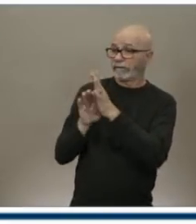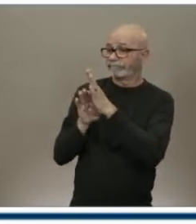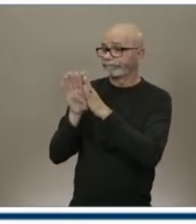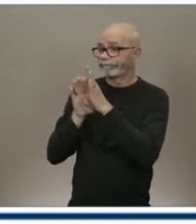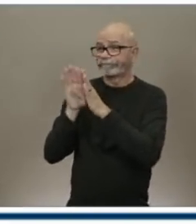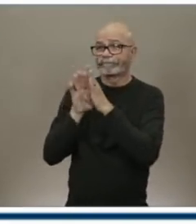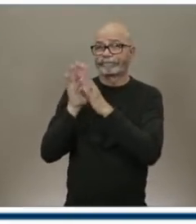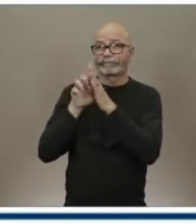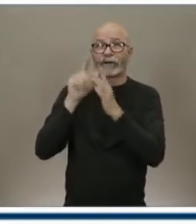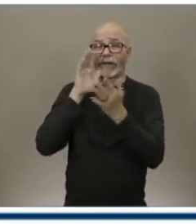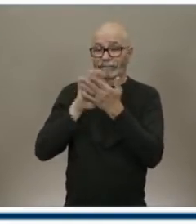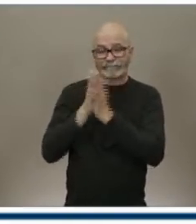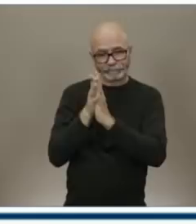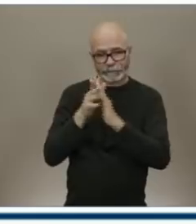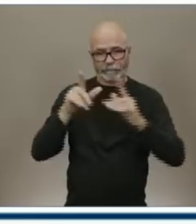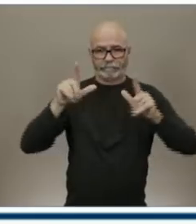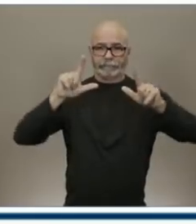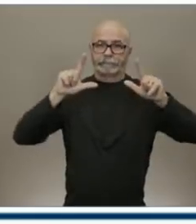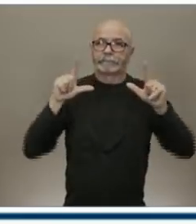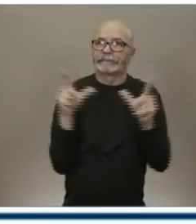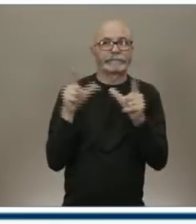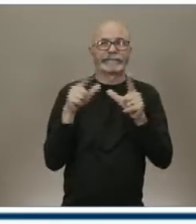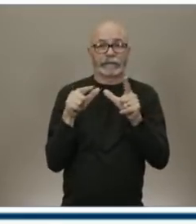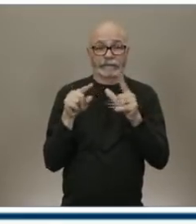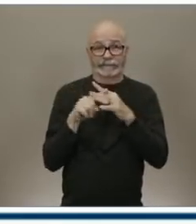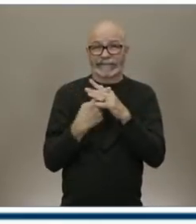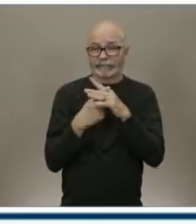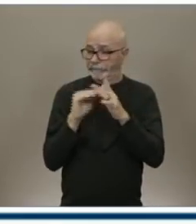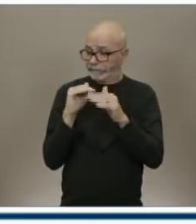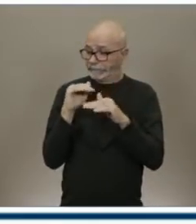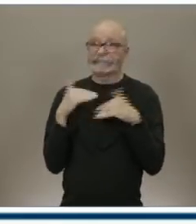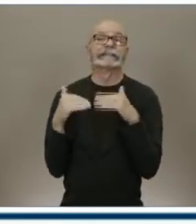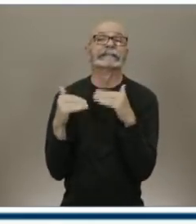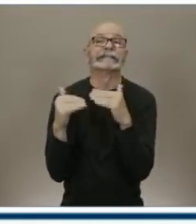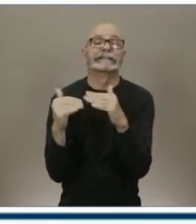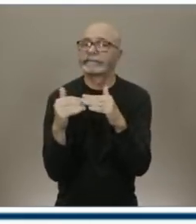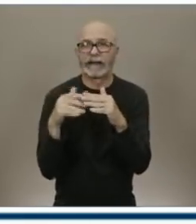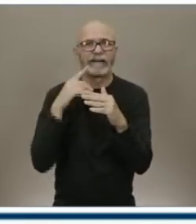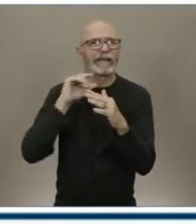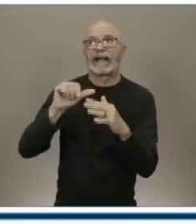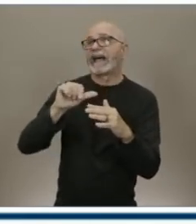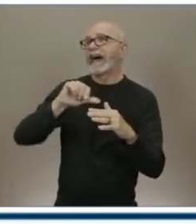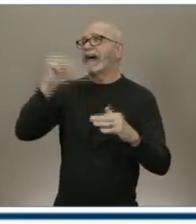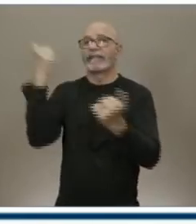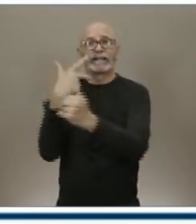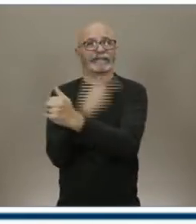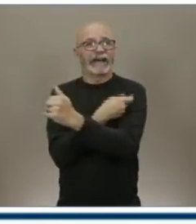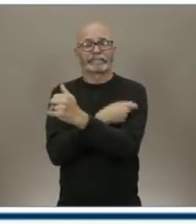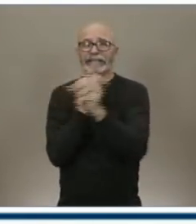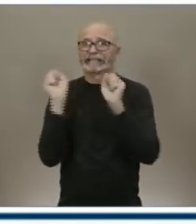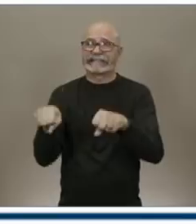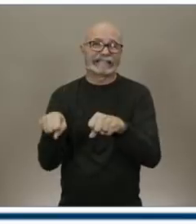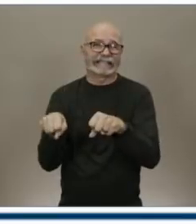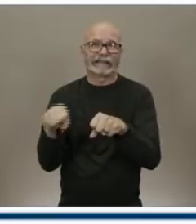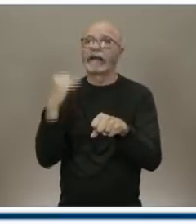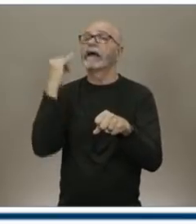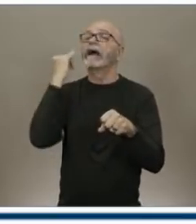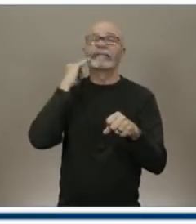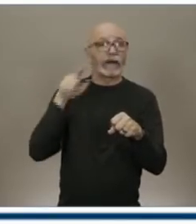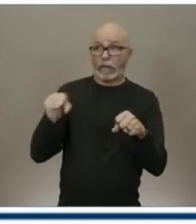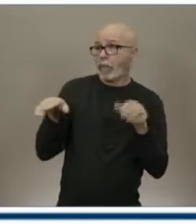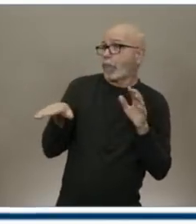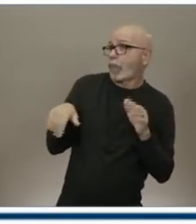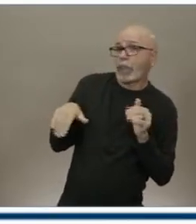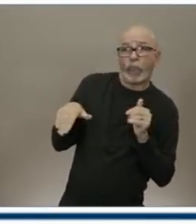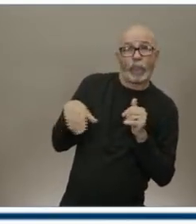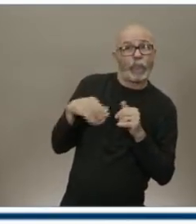licensure in a much quicker time than any other vaccine does not mean that it hasn't gone through the same rigorous